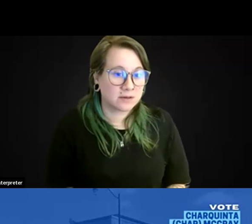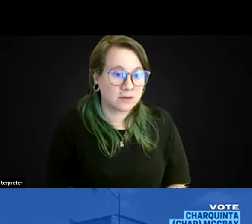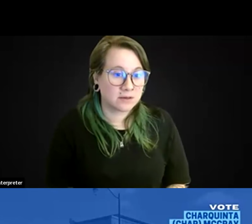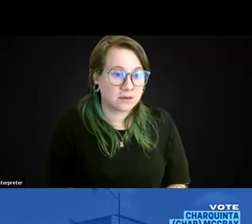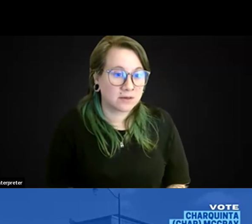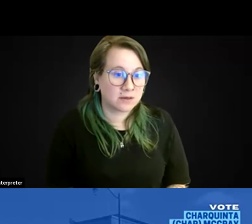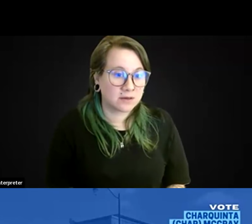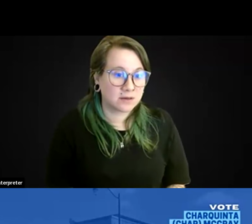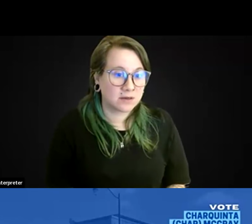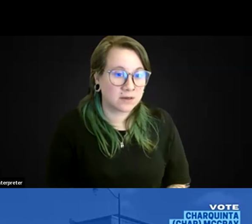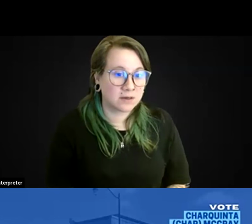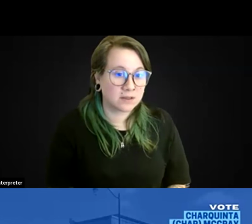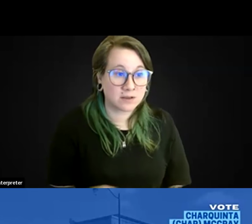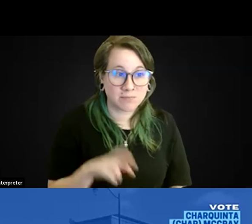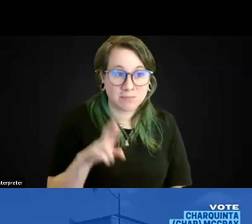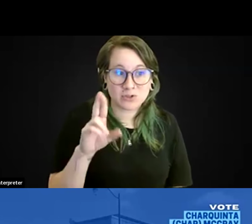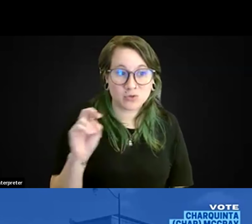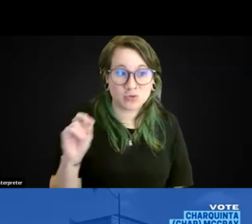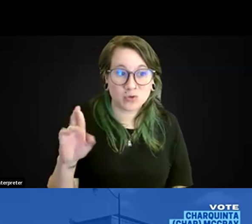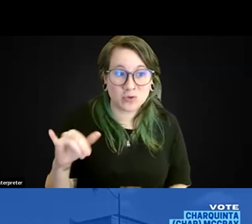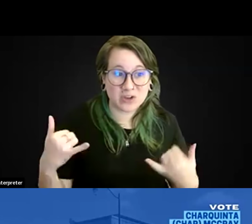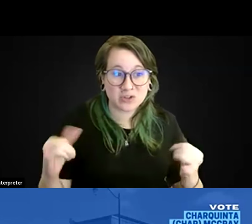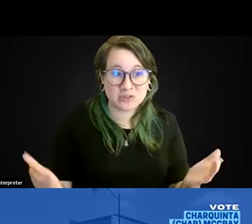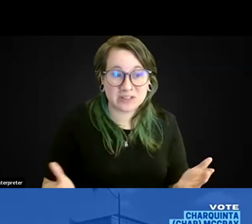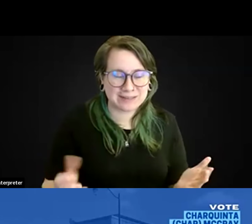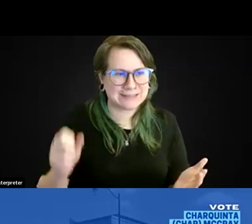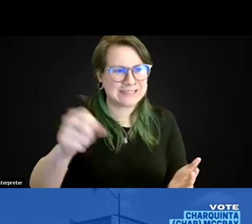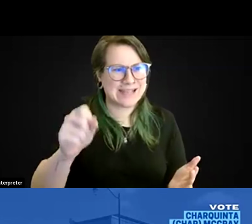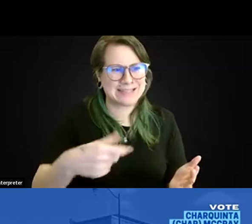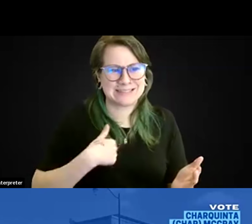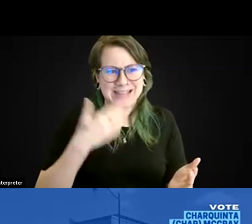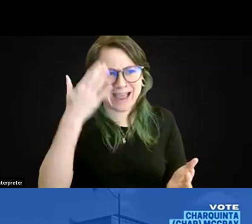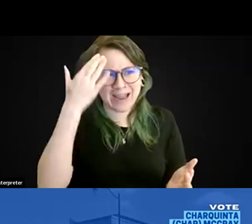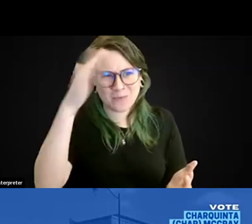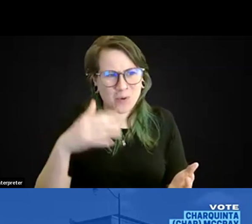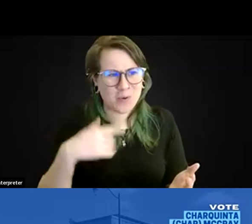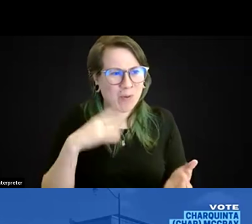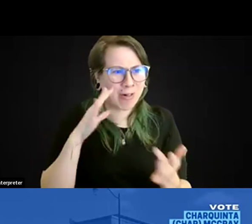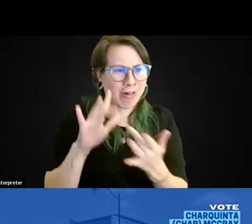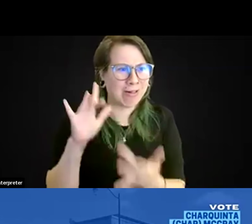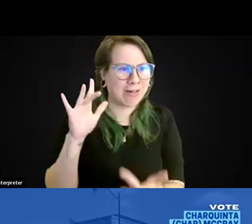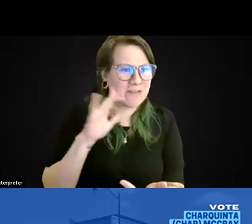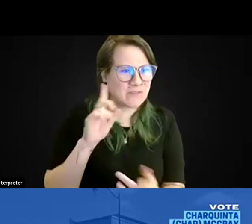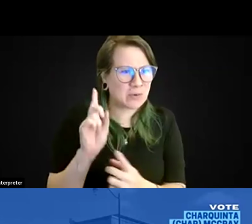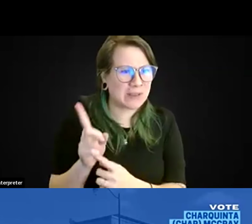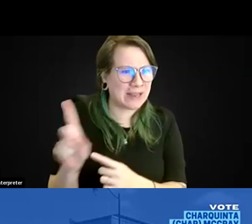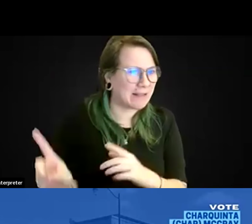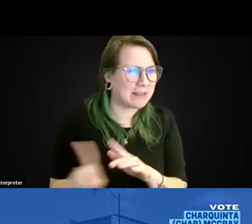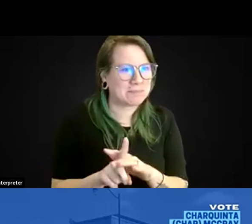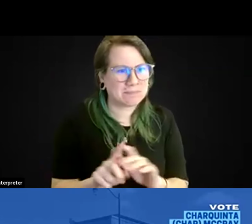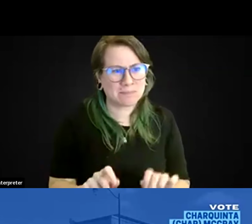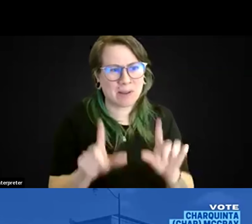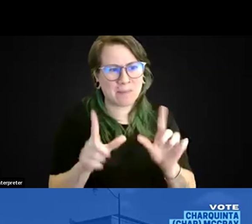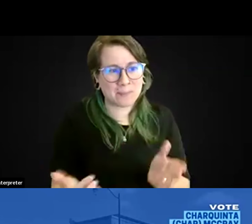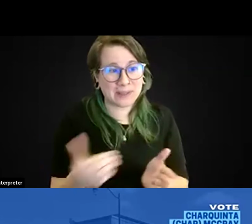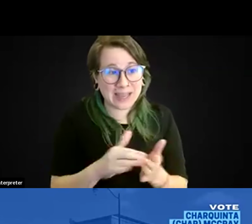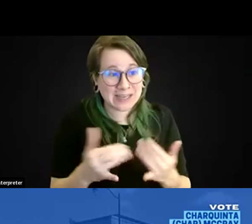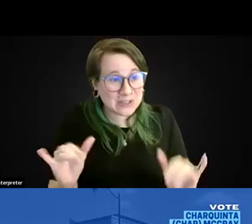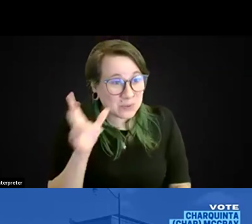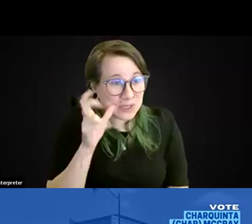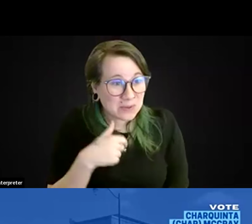Commander Rooney, are you still there? Yes, I don't know. I lost you for a second there, and I popped back up. Can you all